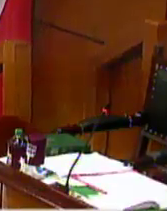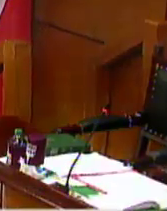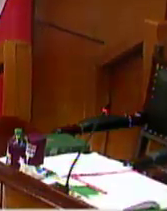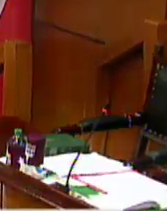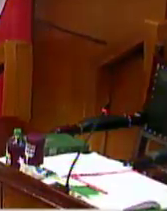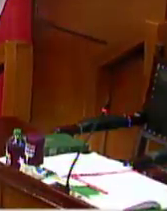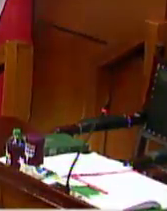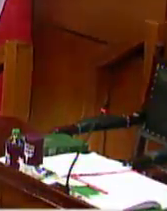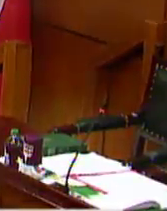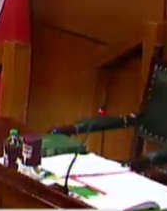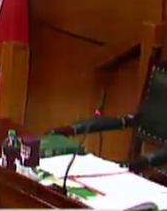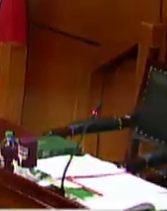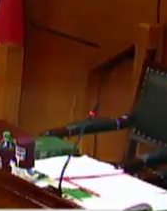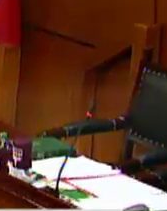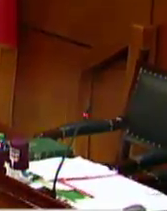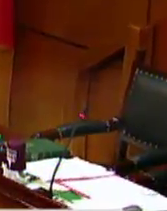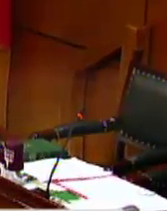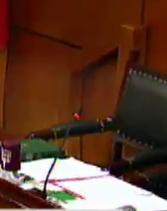The Speaker.